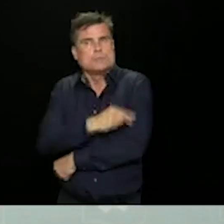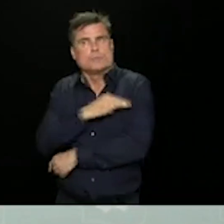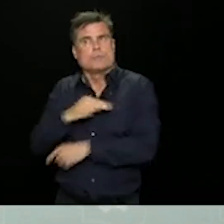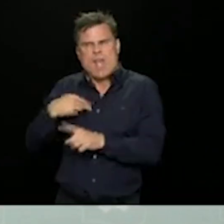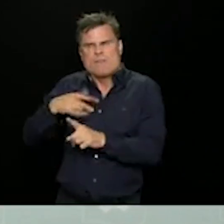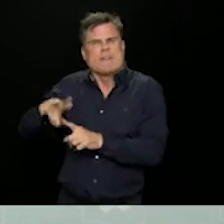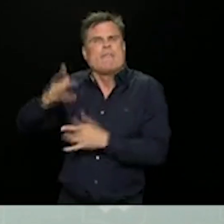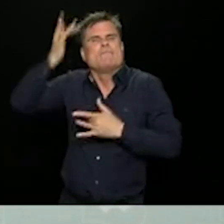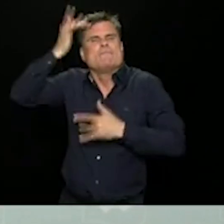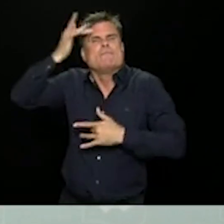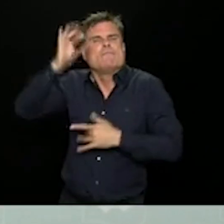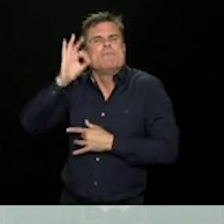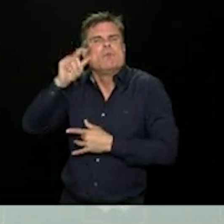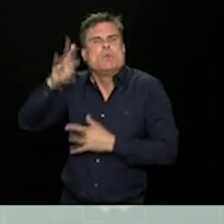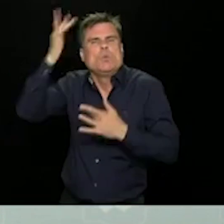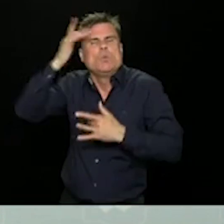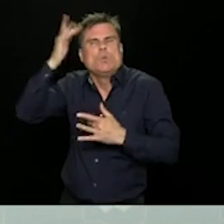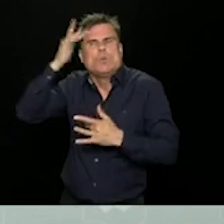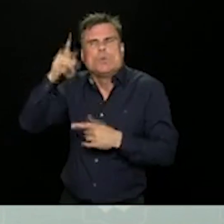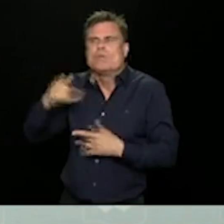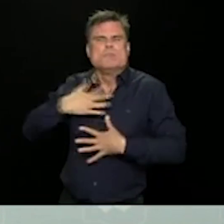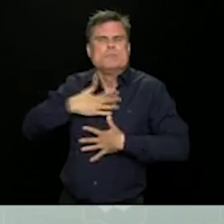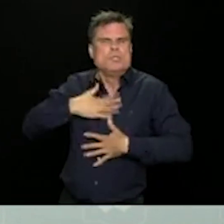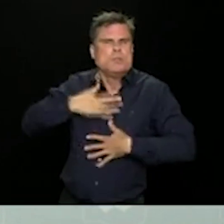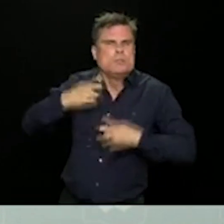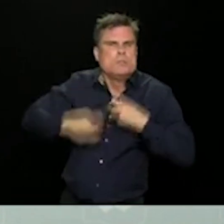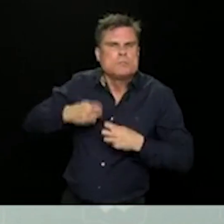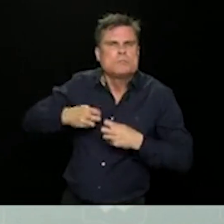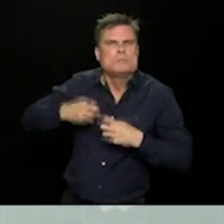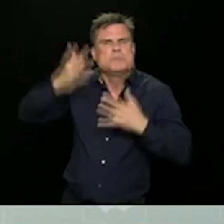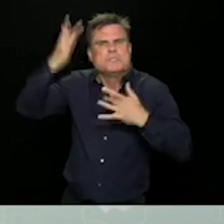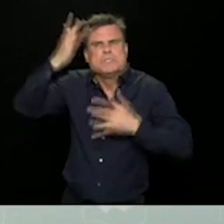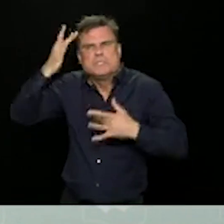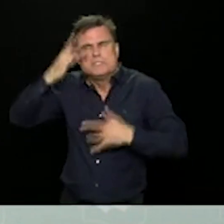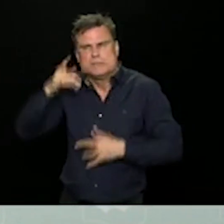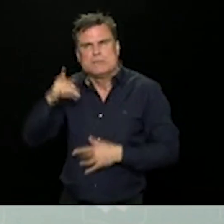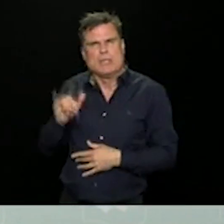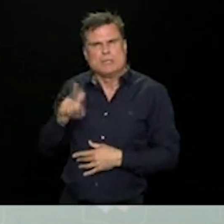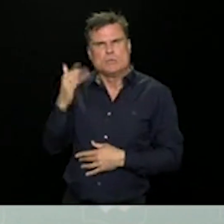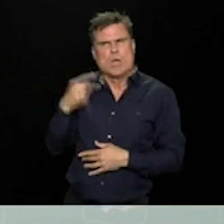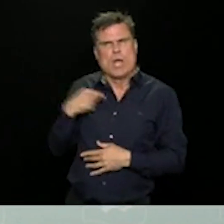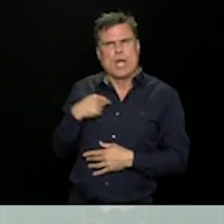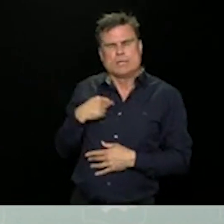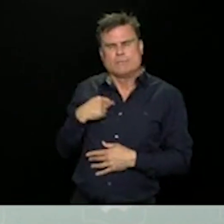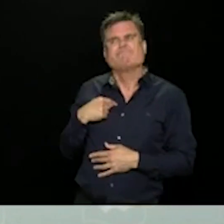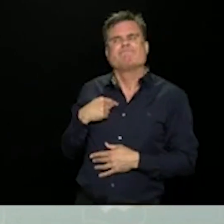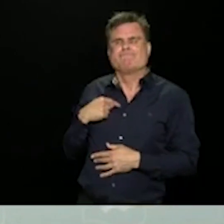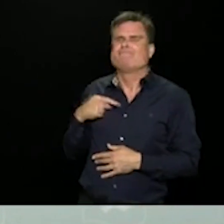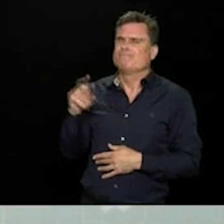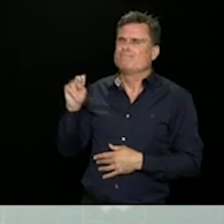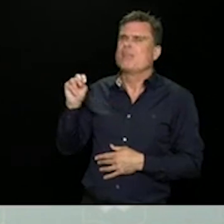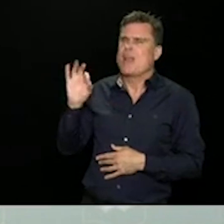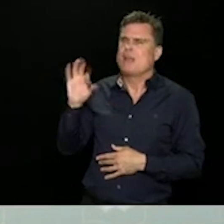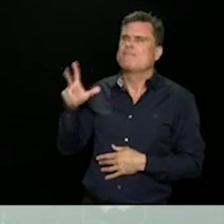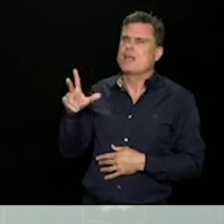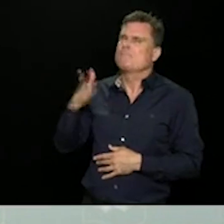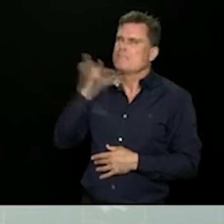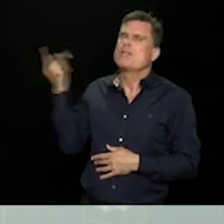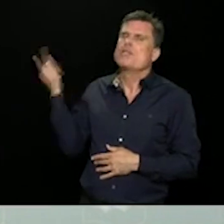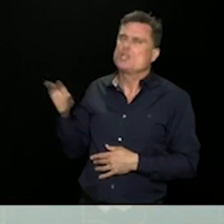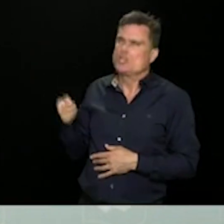high usage for anybody who had a respiratory illness, in particular of respirators across the